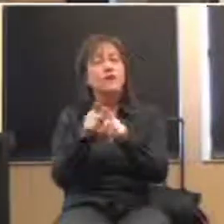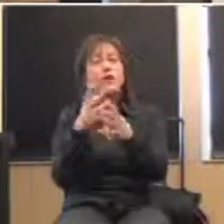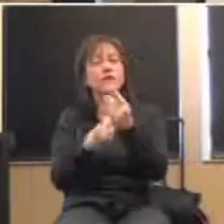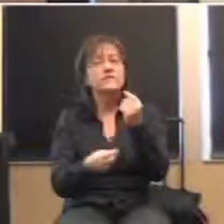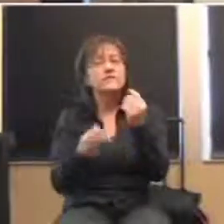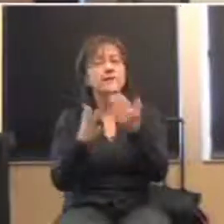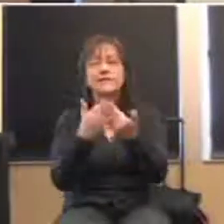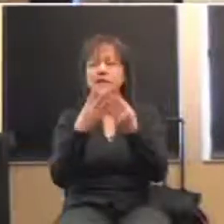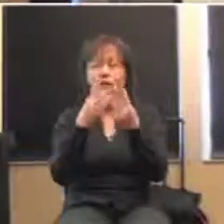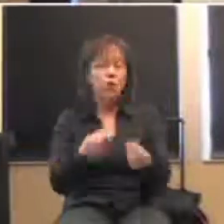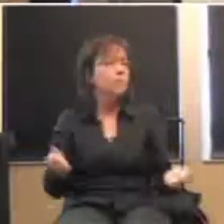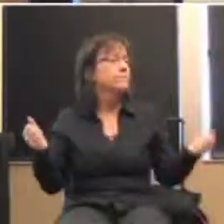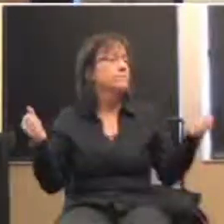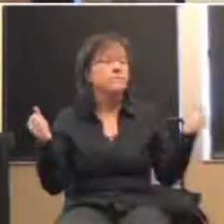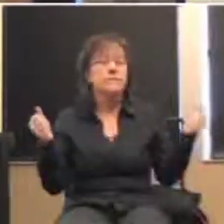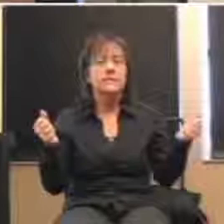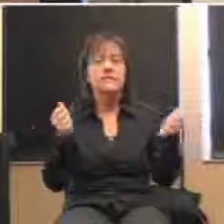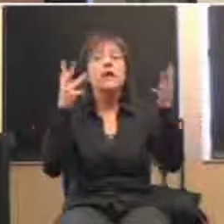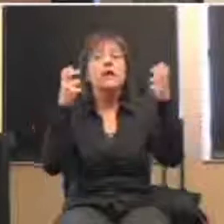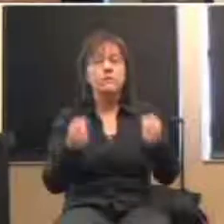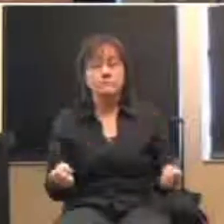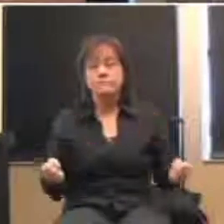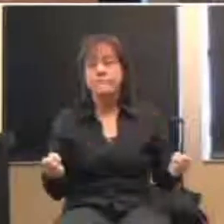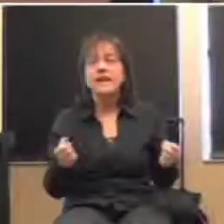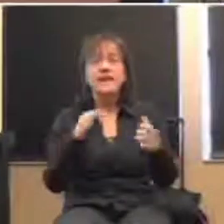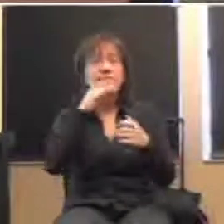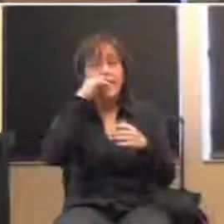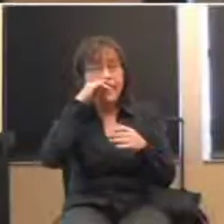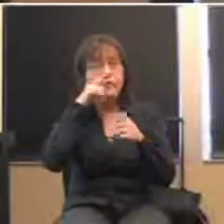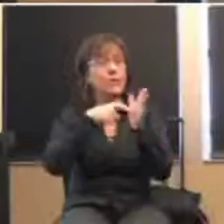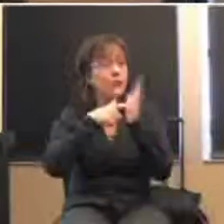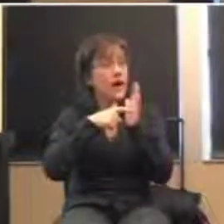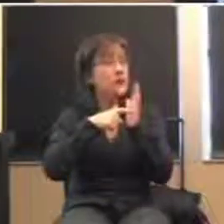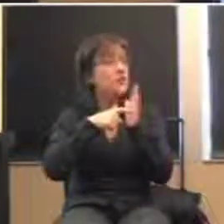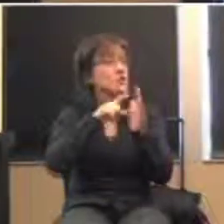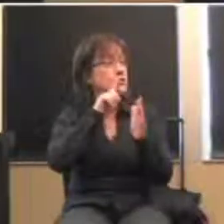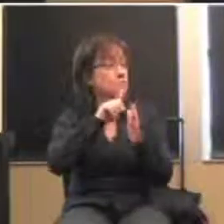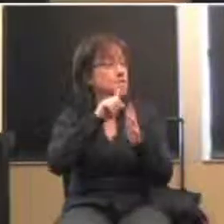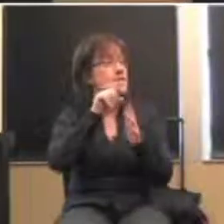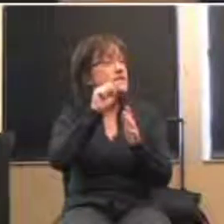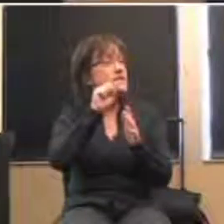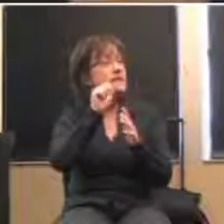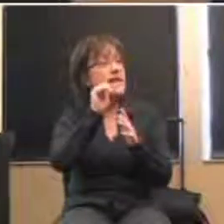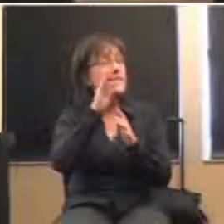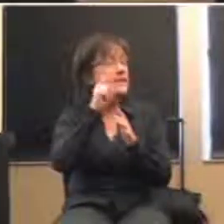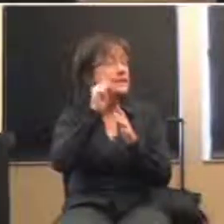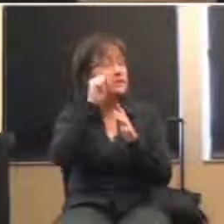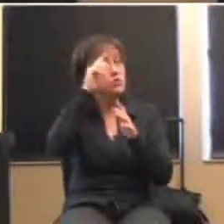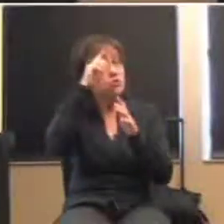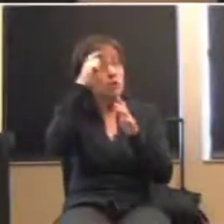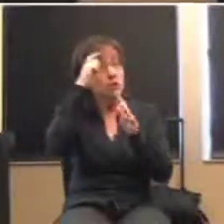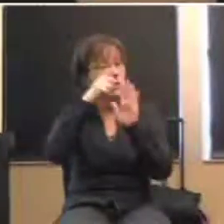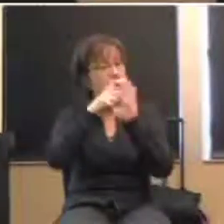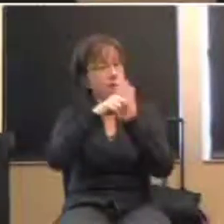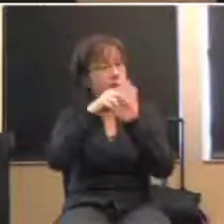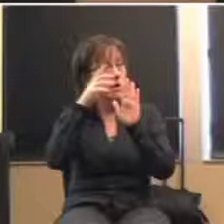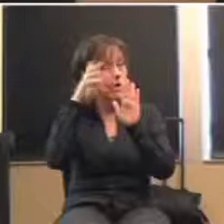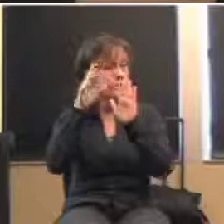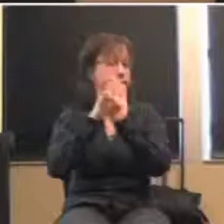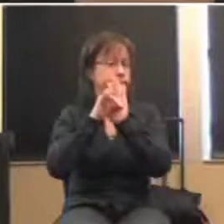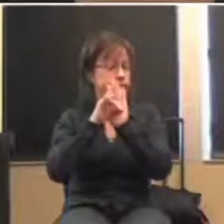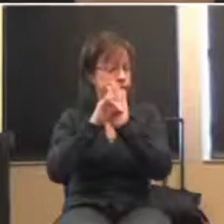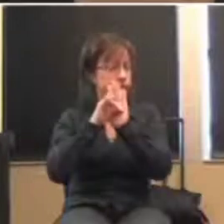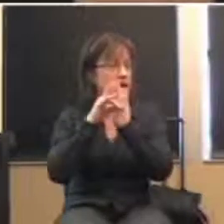And so if we have to, if a kid requires it, being as salient as possible is very